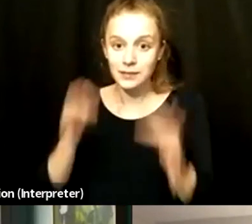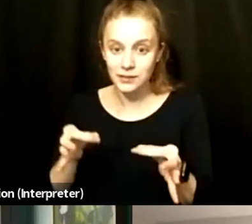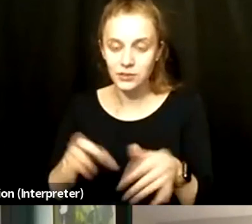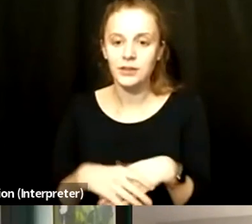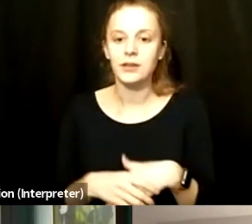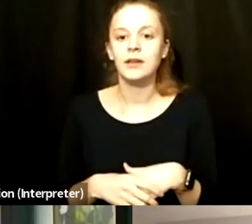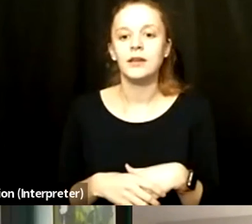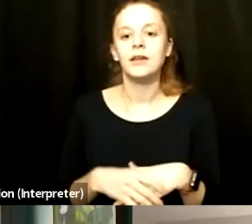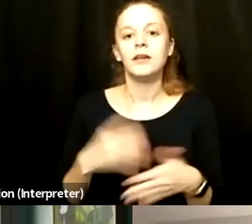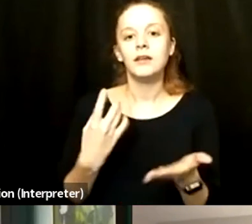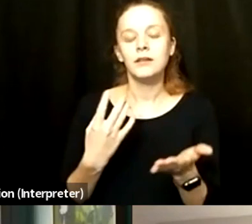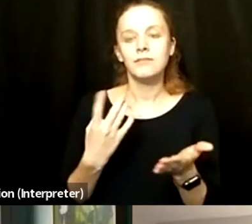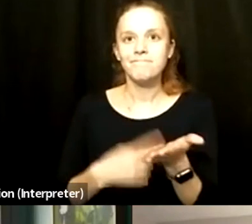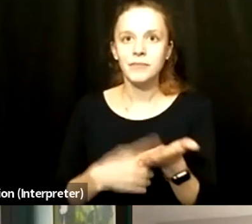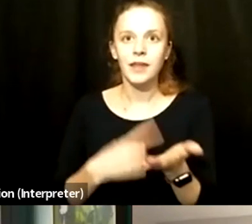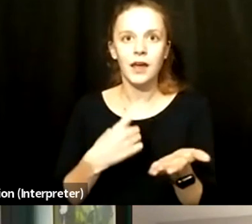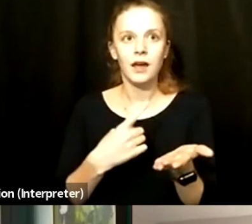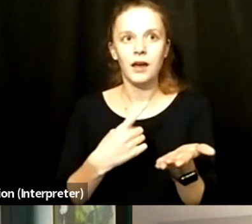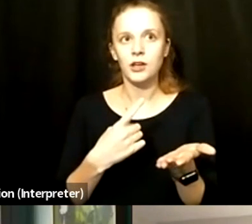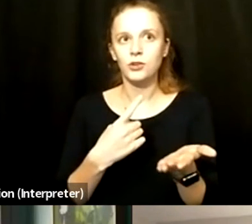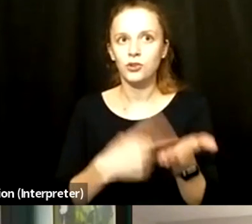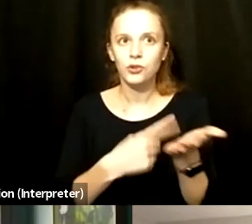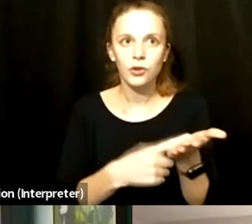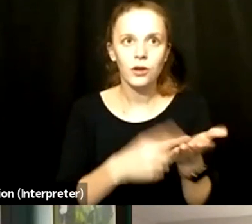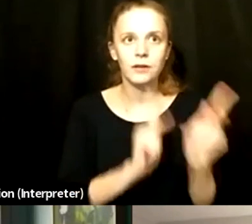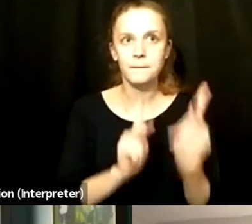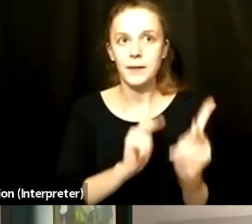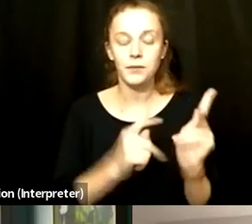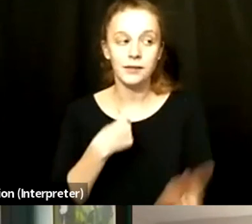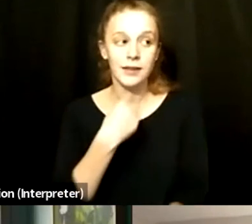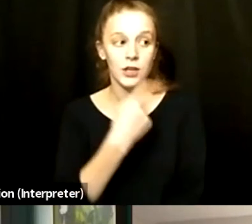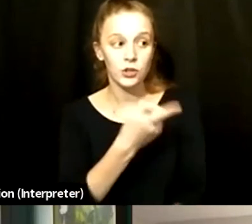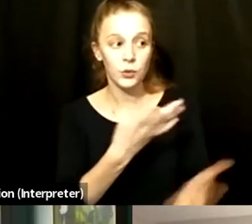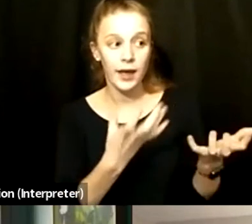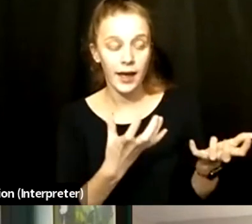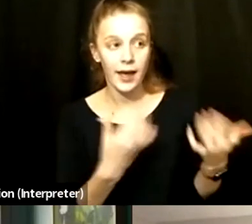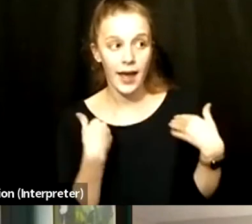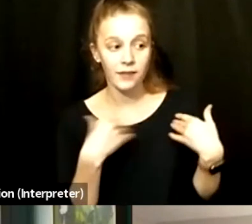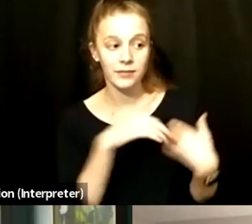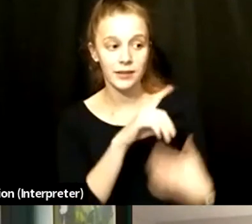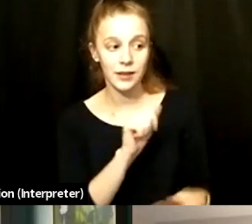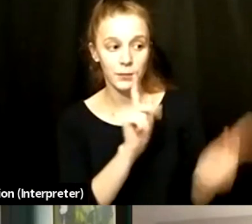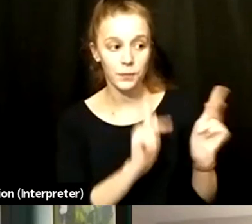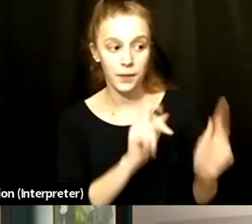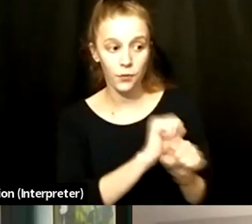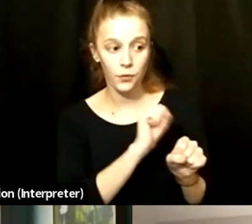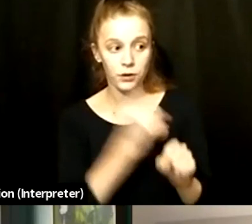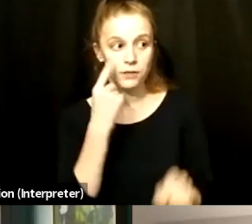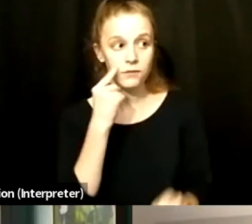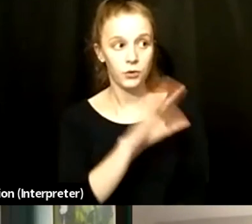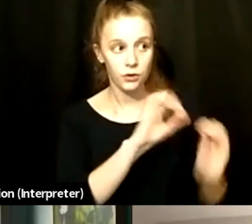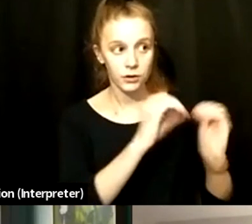do you have disabled people in decision-making positions within your organization? And people will be